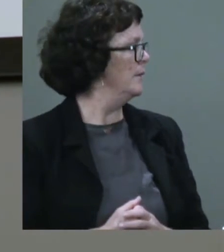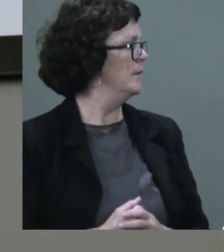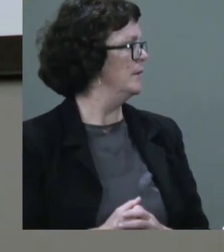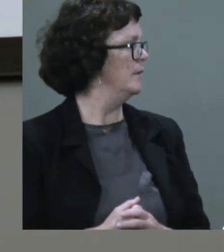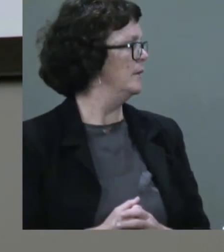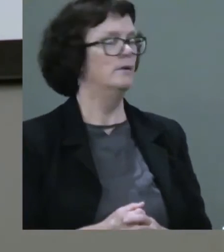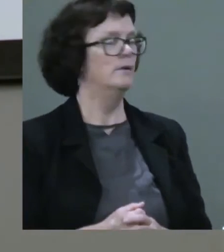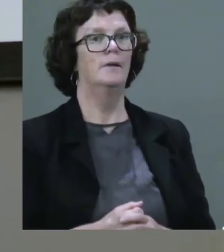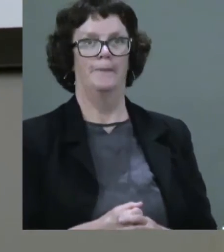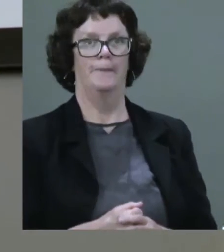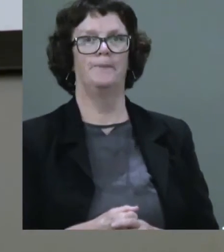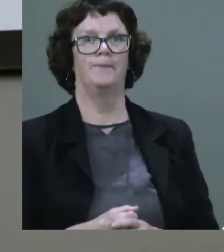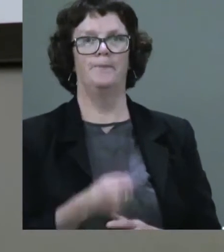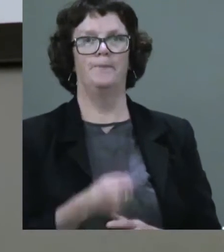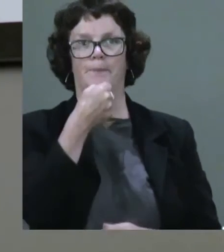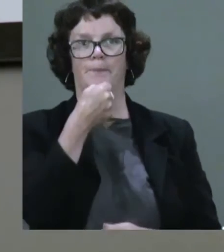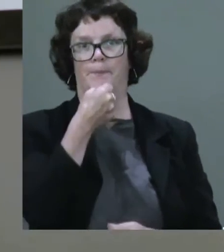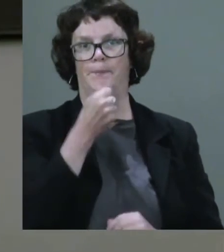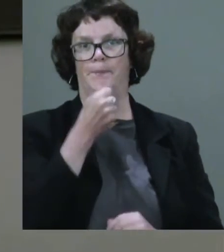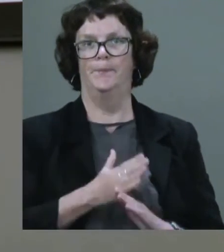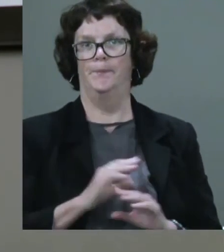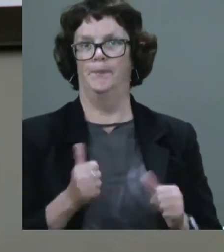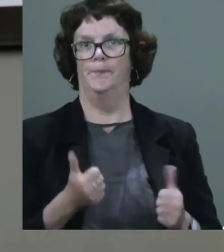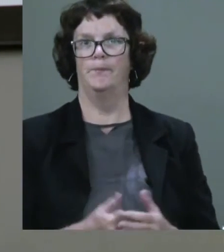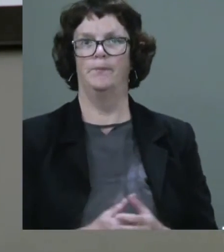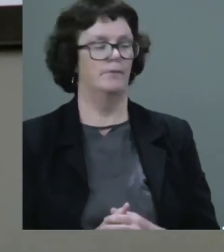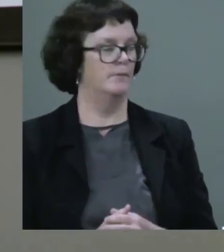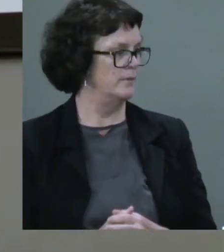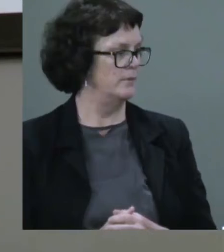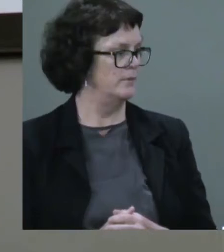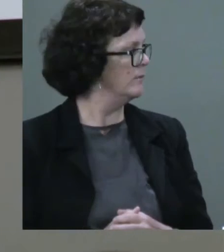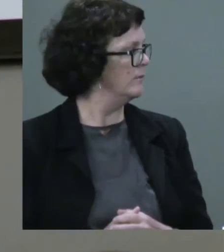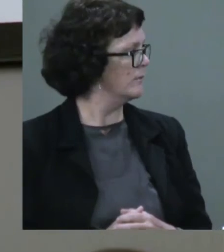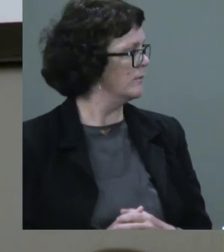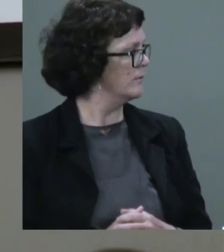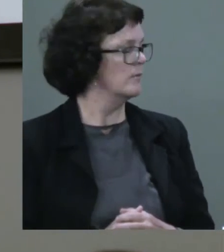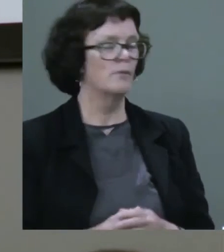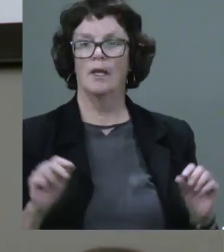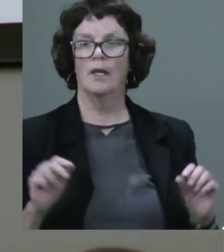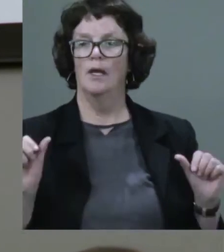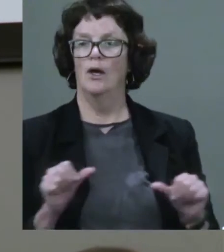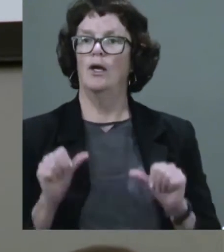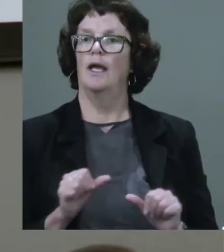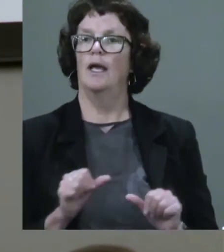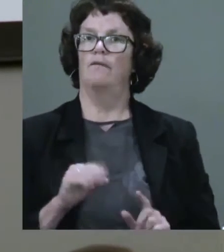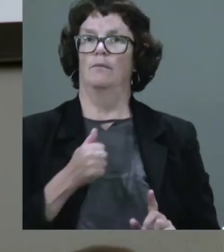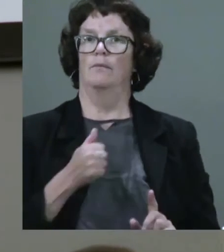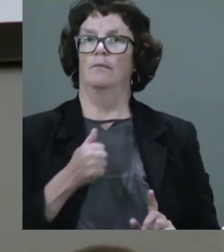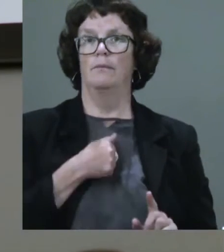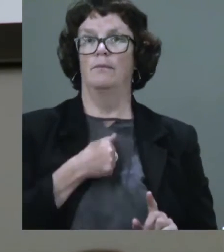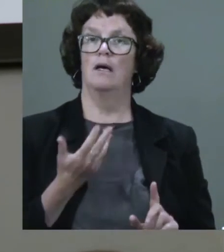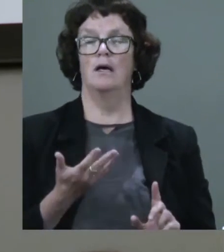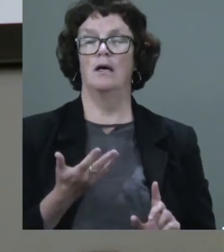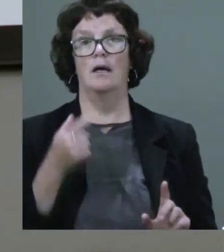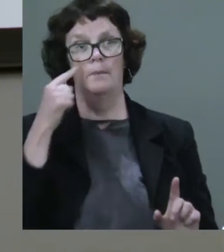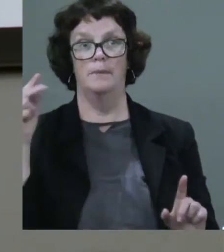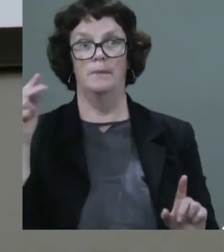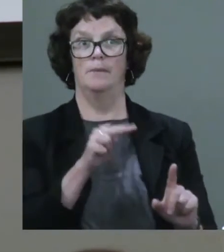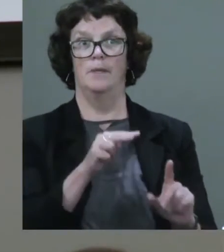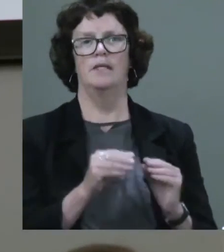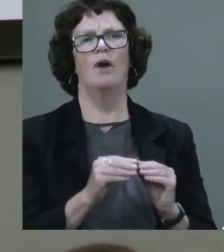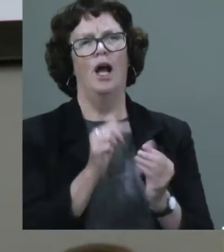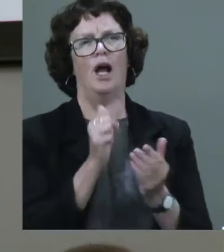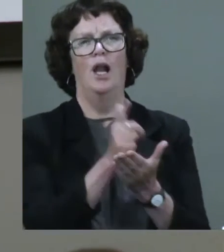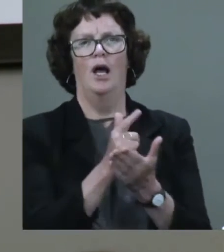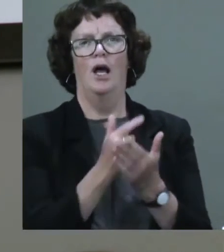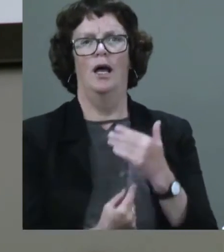Can you hear me? All good. Okay, wonderful. Okay, so from my perspective, I mean, there's been a whole heap of